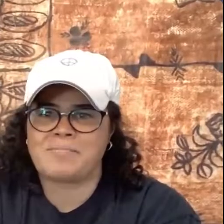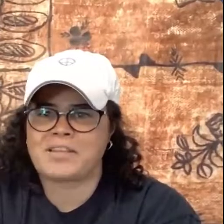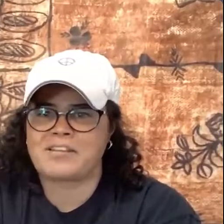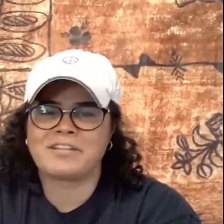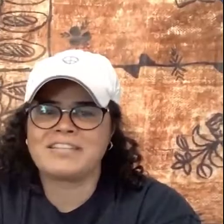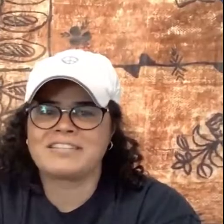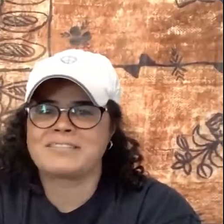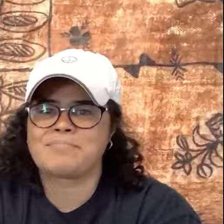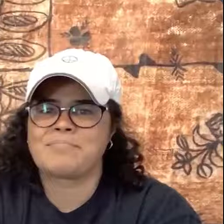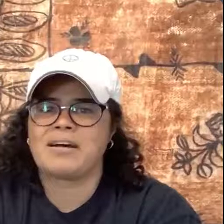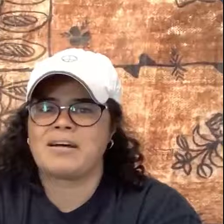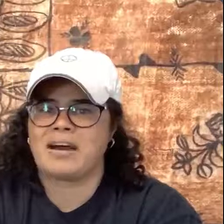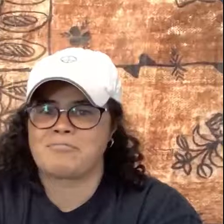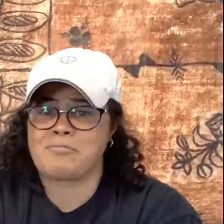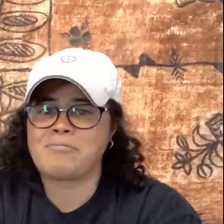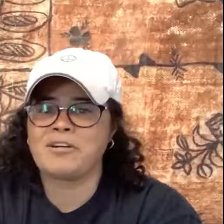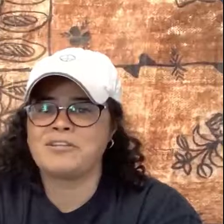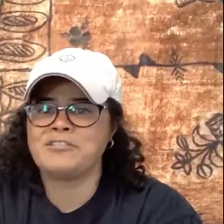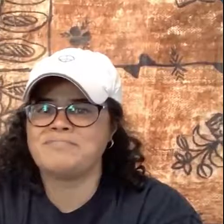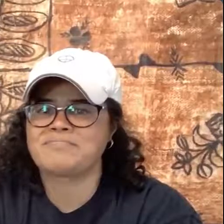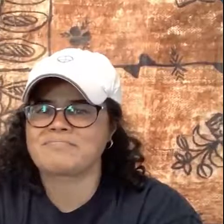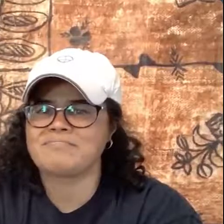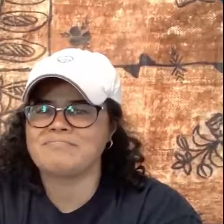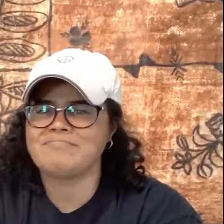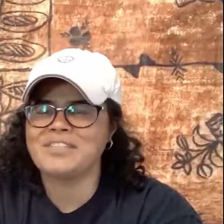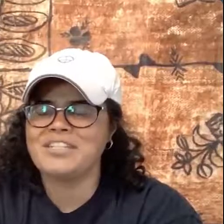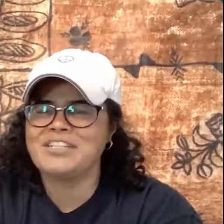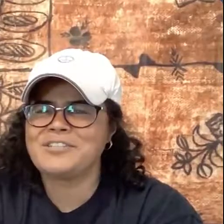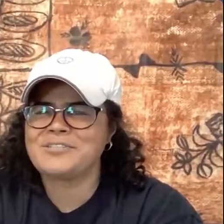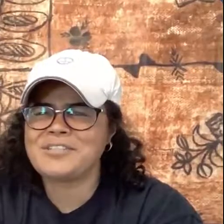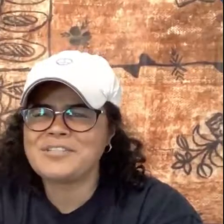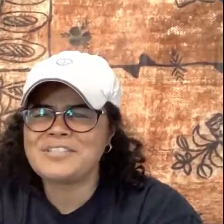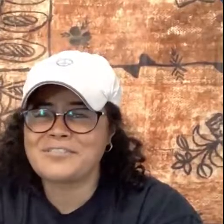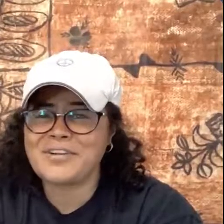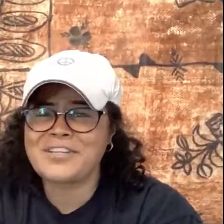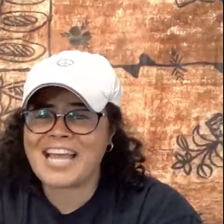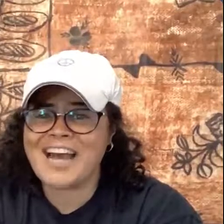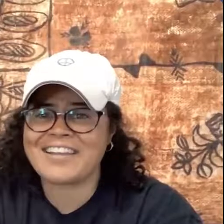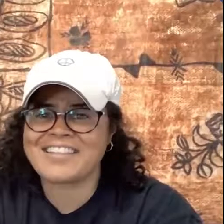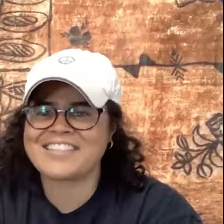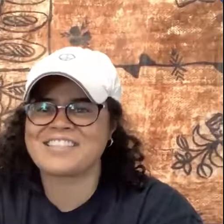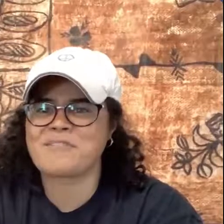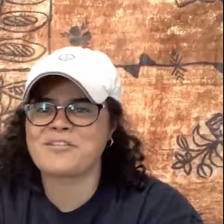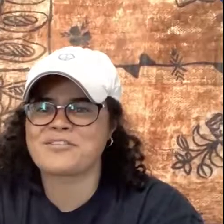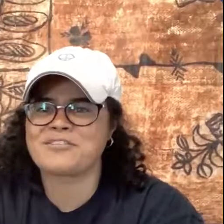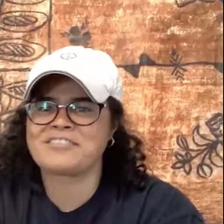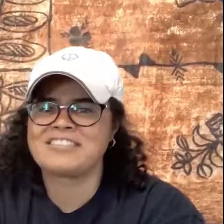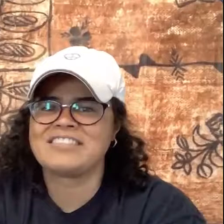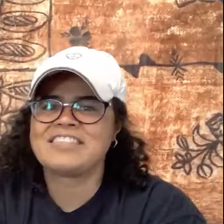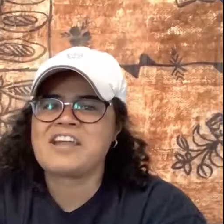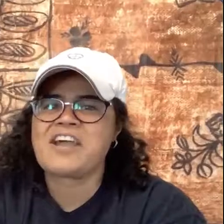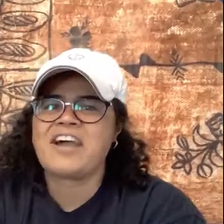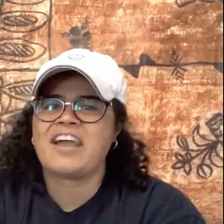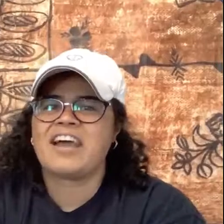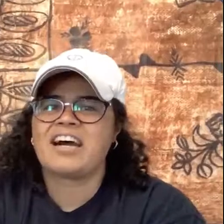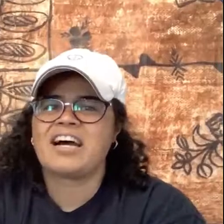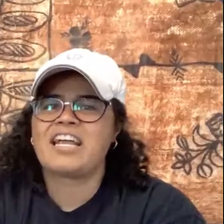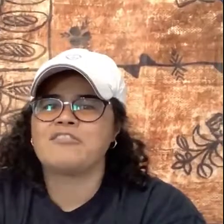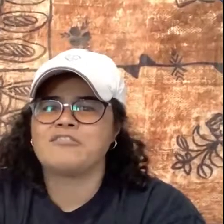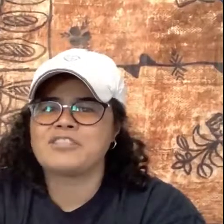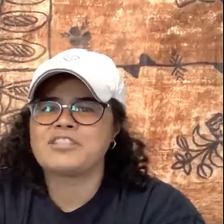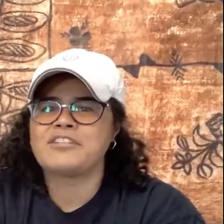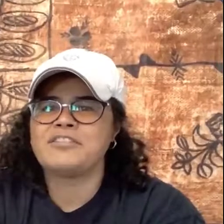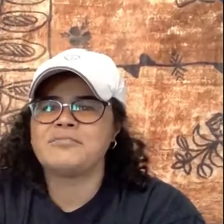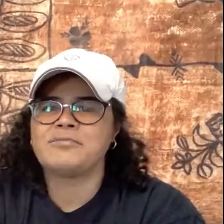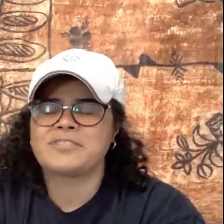from the Picarias Pueblo, who is also a devoted artist and model,